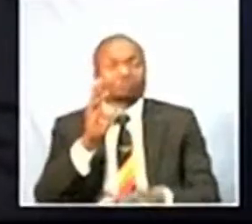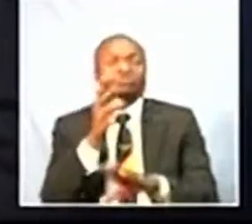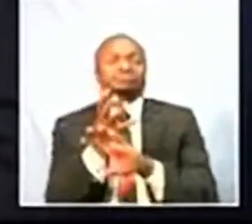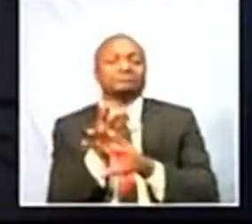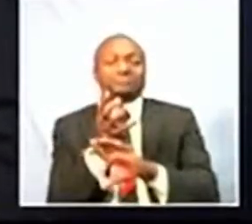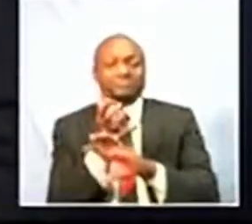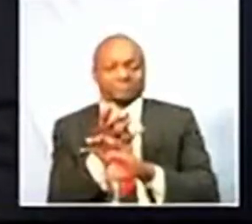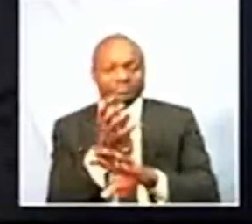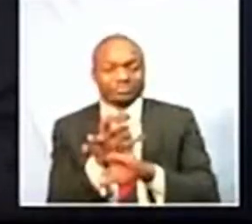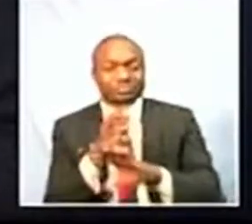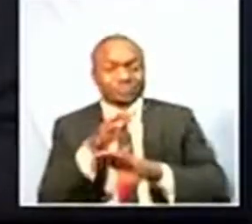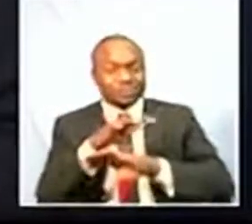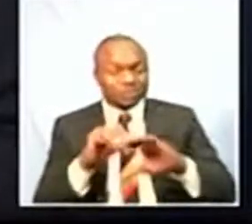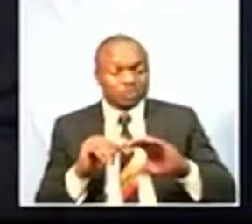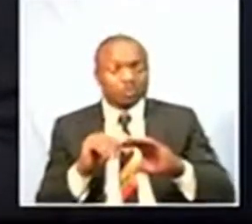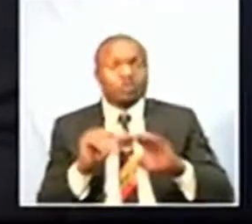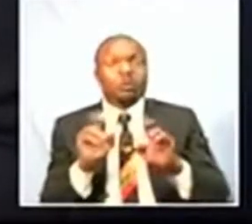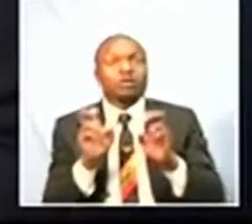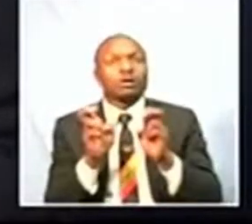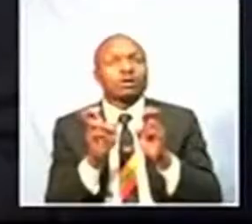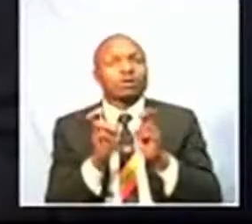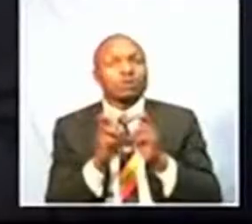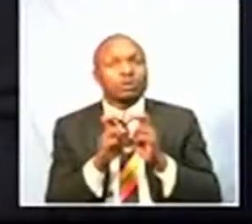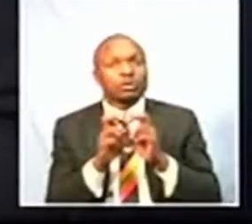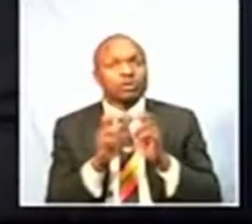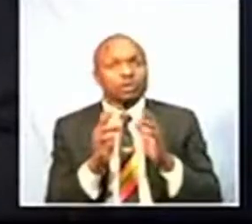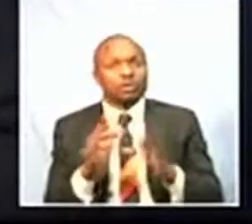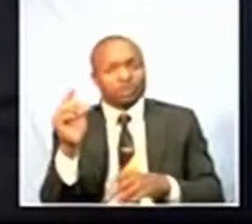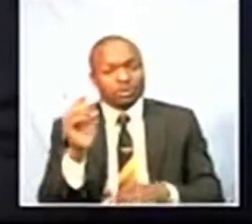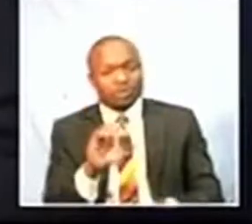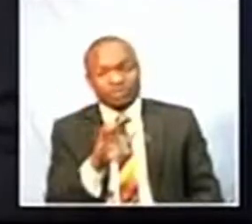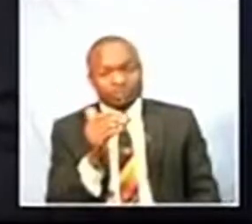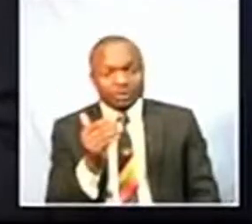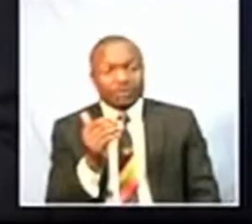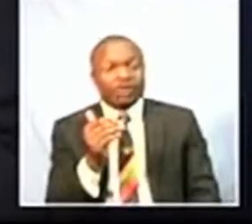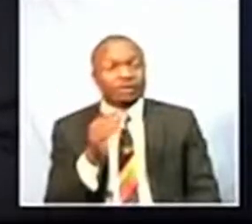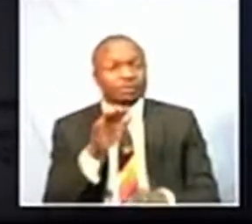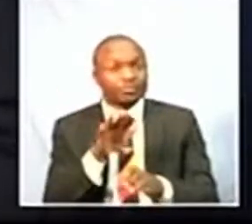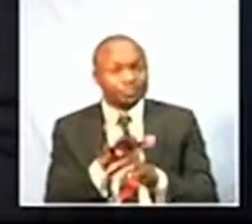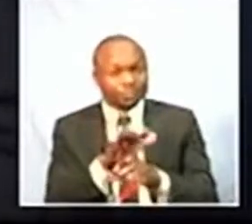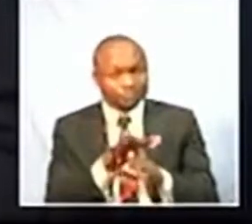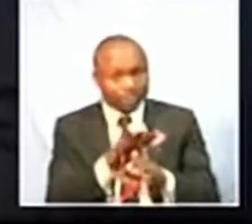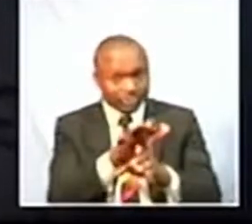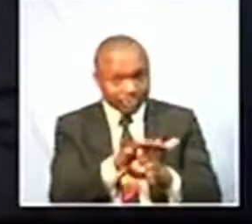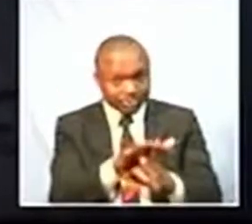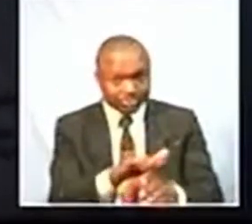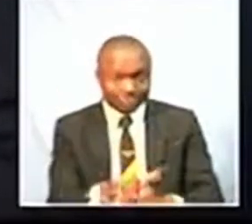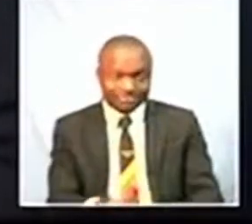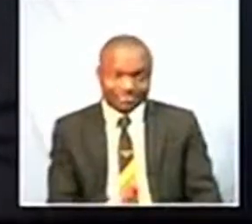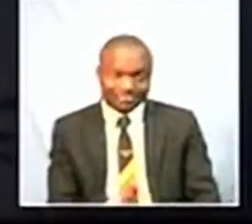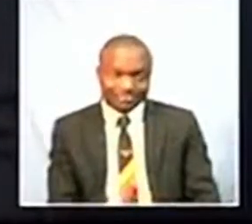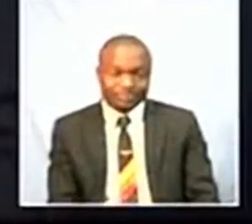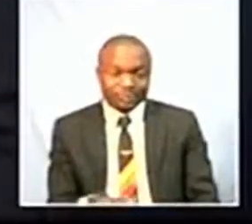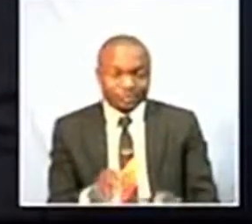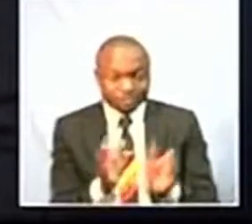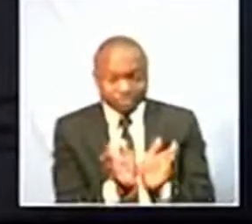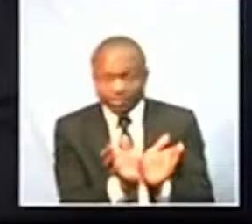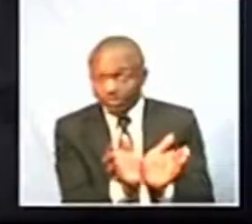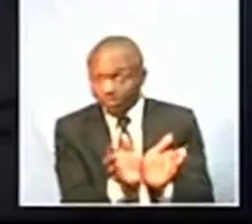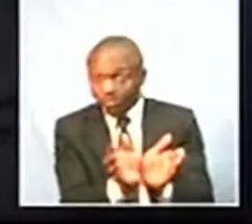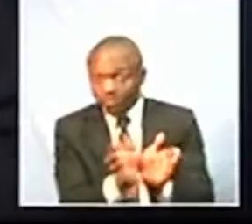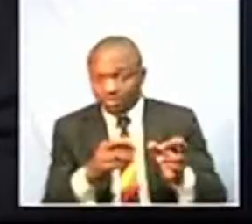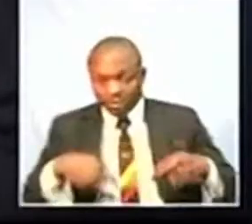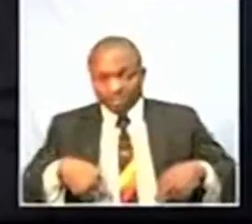to call the contractor to come back and compact and grade the road, because he can